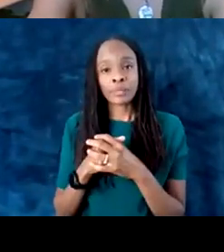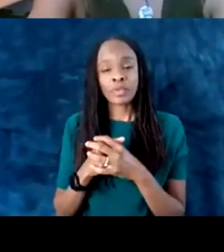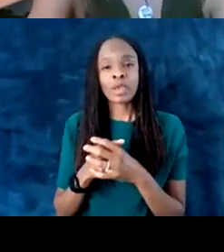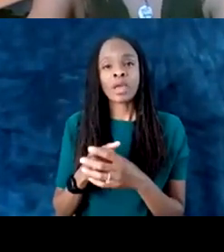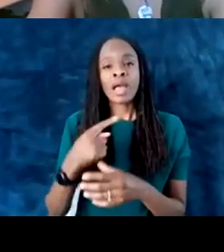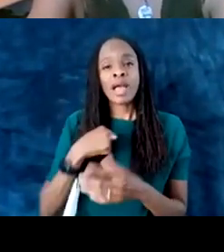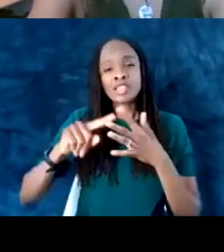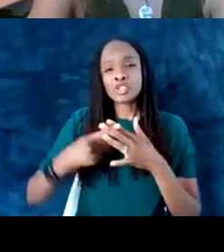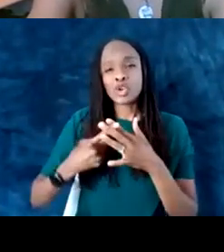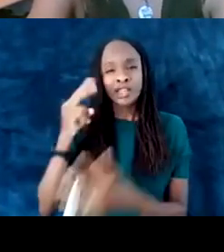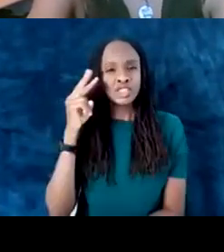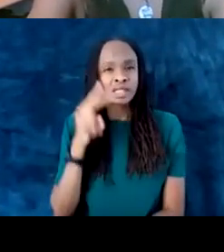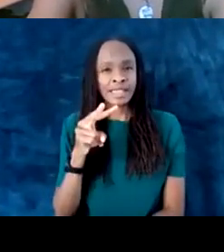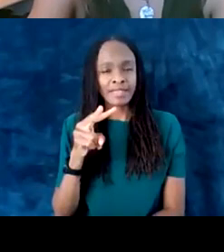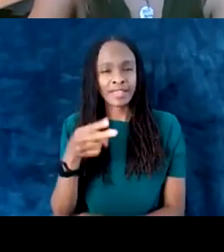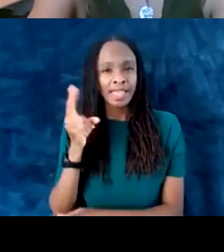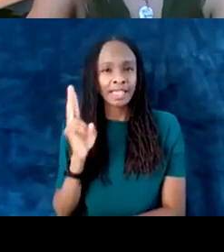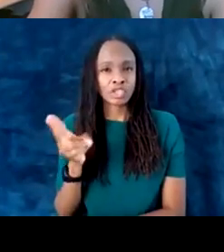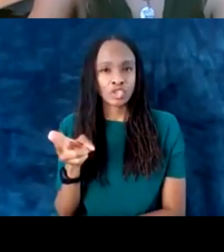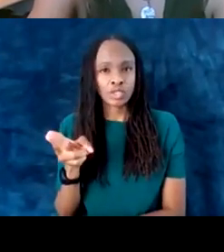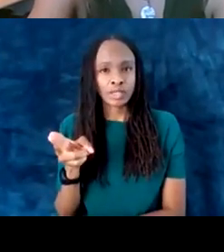I started to look at sort of the history